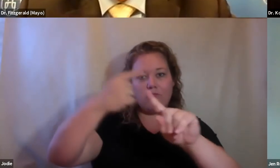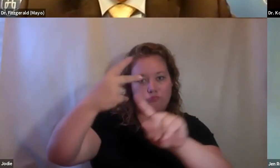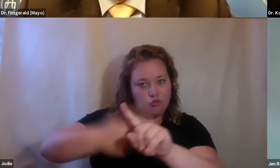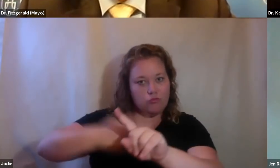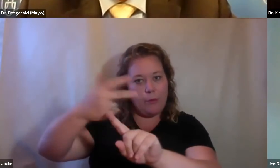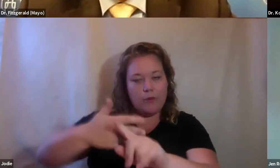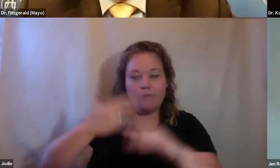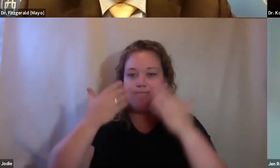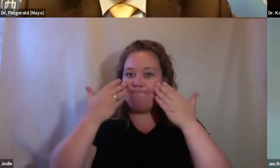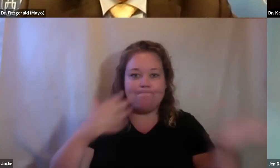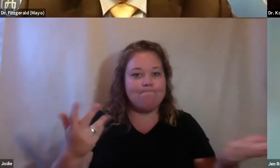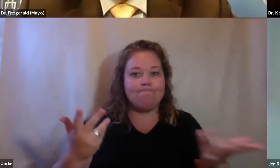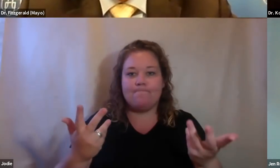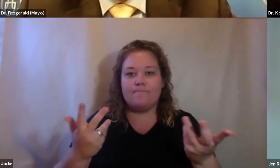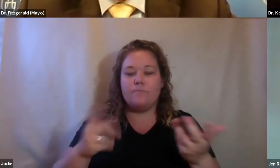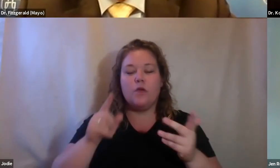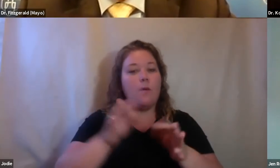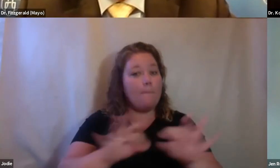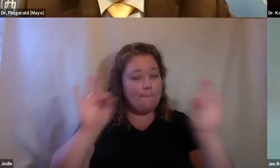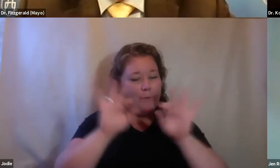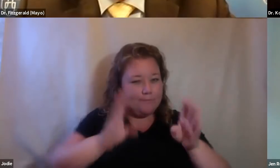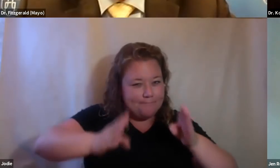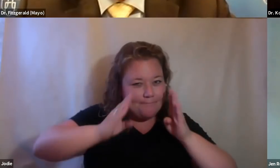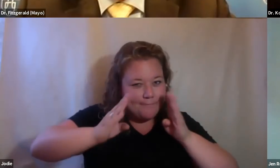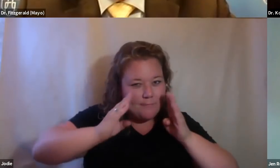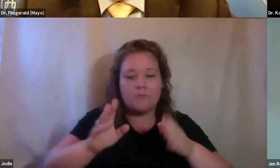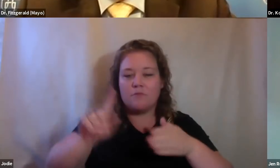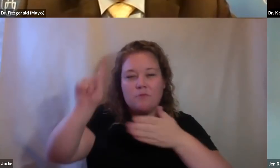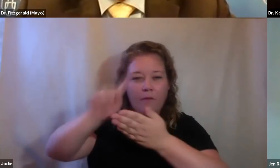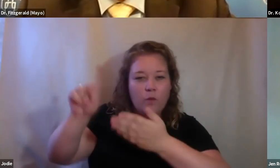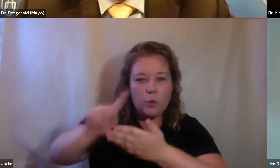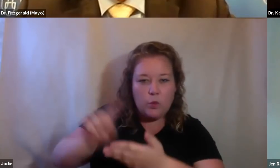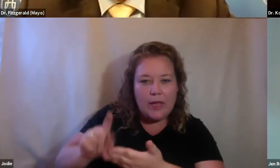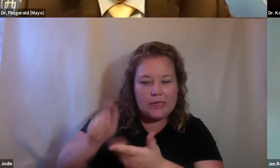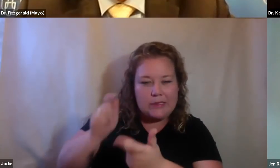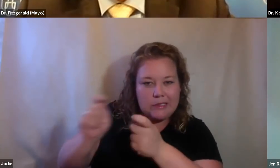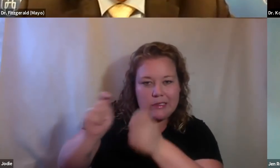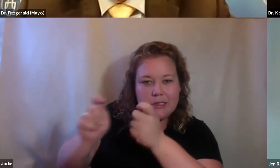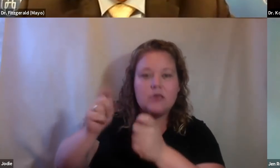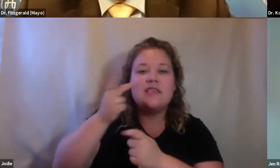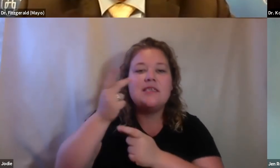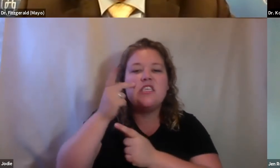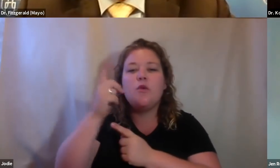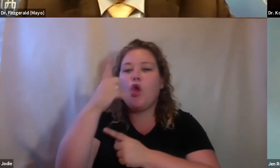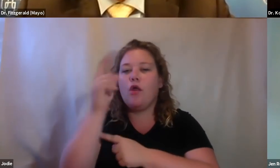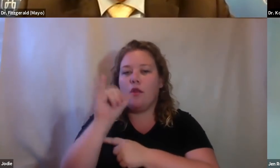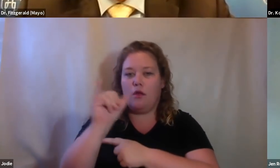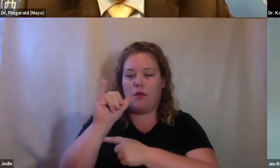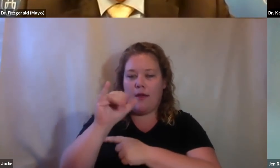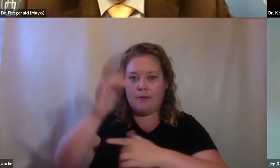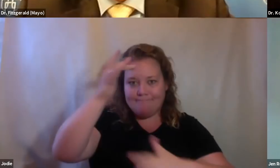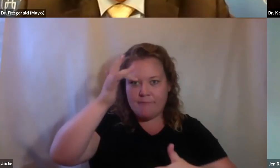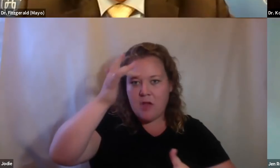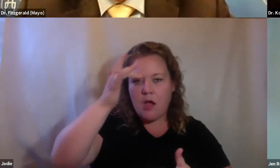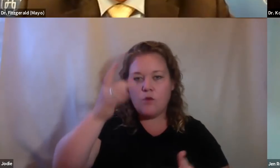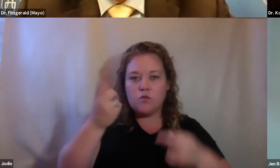time. So I think that we have to watch this each week and try to see where the virus is in our community and the level